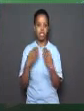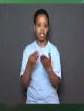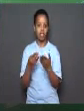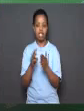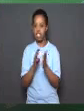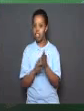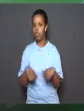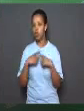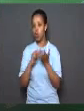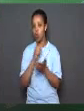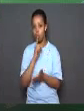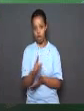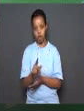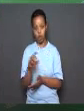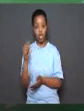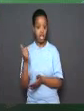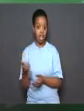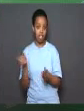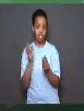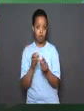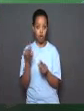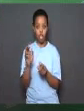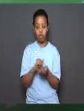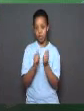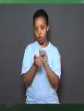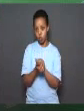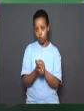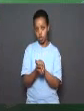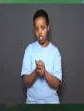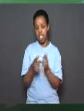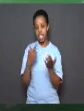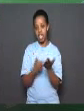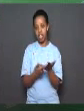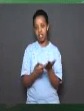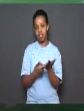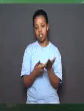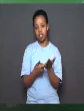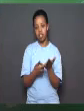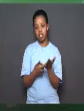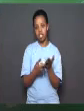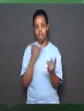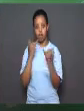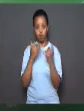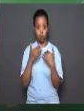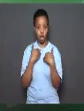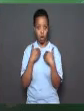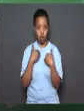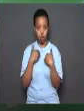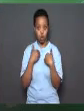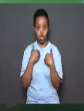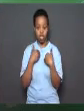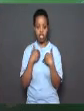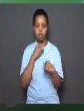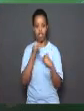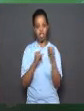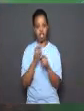names. Any additions or changes to the database must be approved